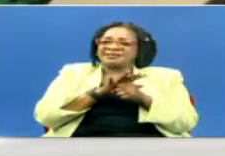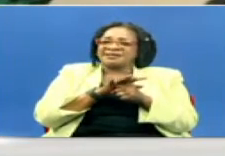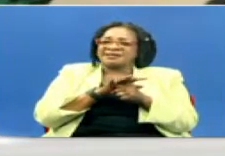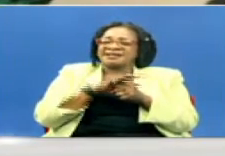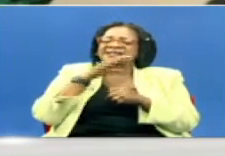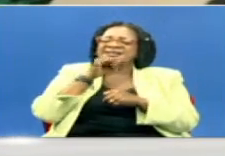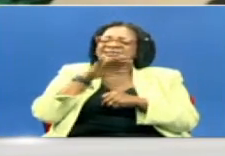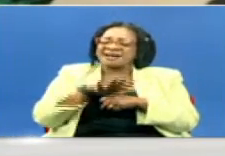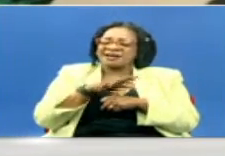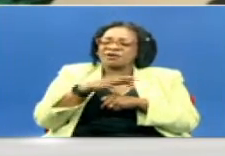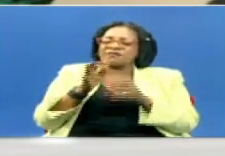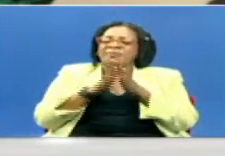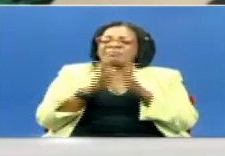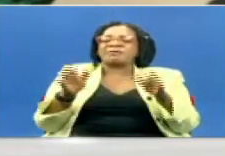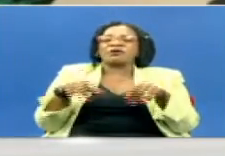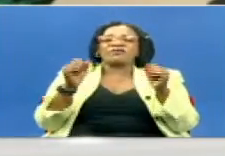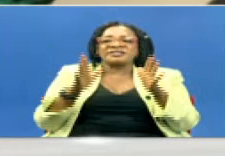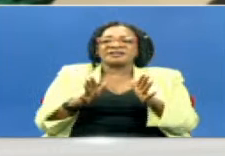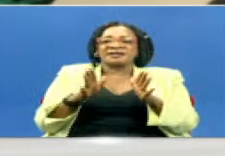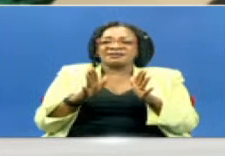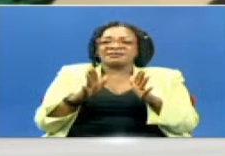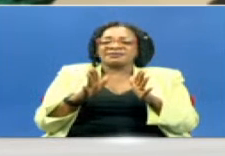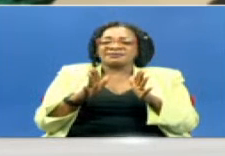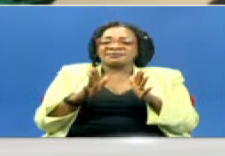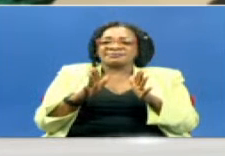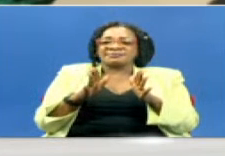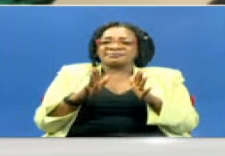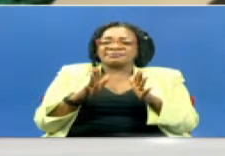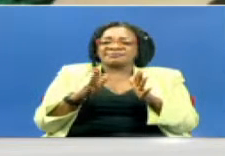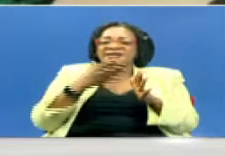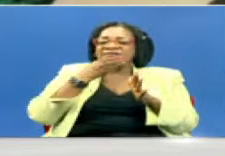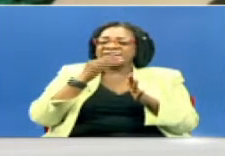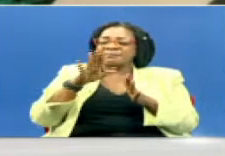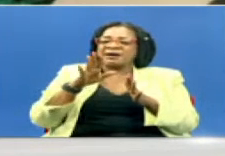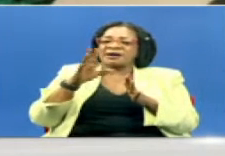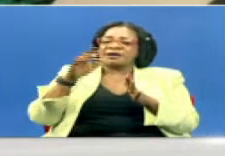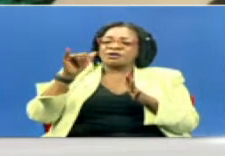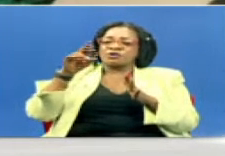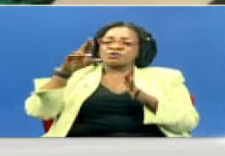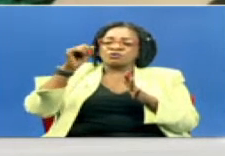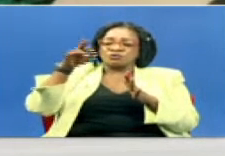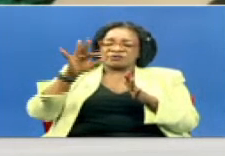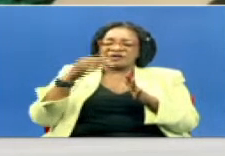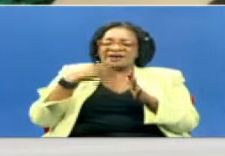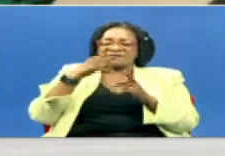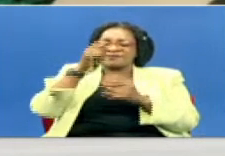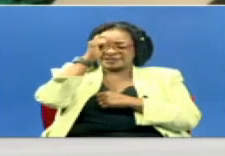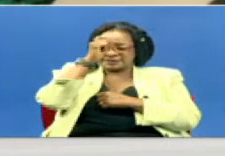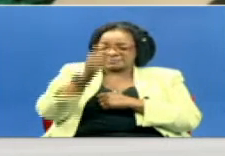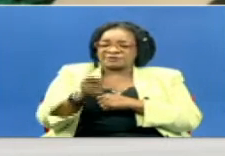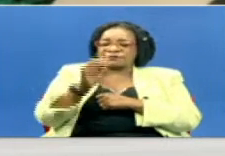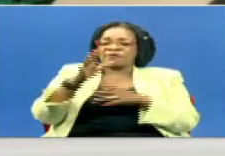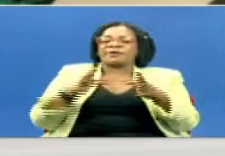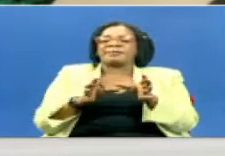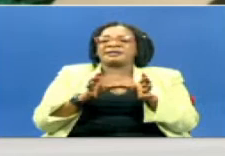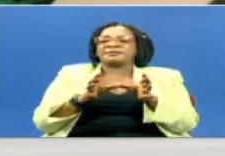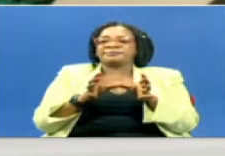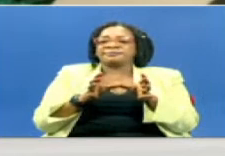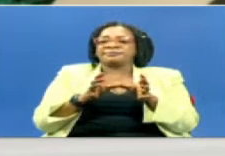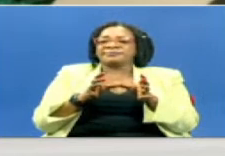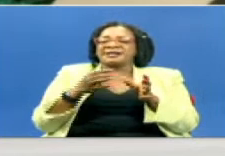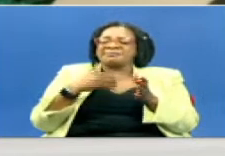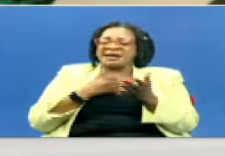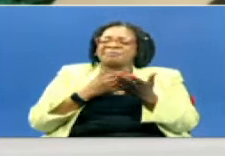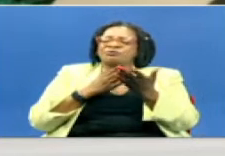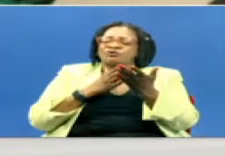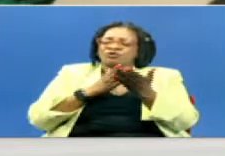iconic public officer, the late Yusuf Haji. I have a lot of respect for the Haji family. I'm quite sure he's